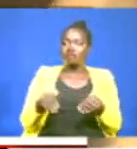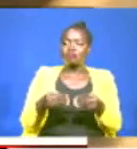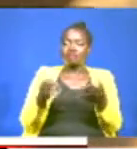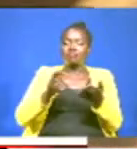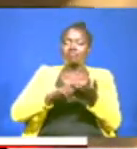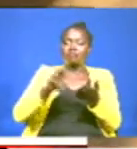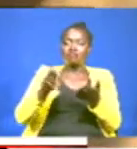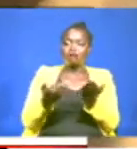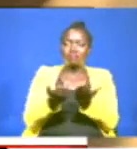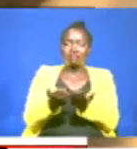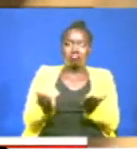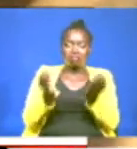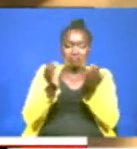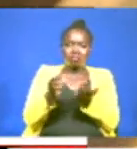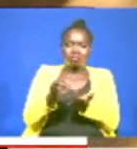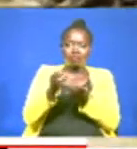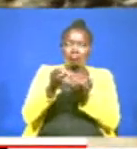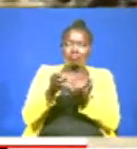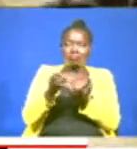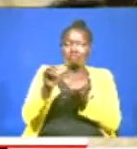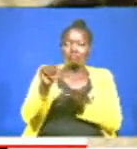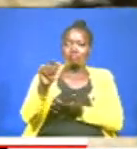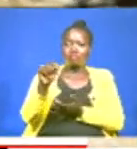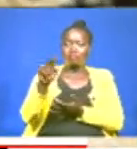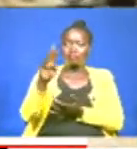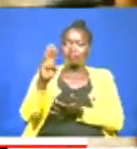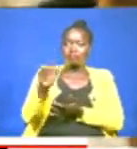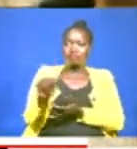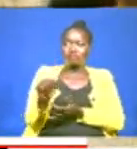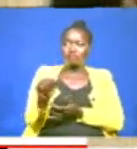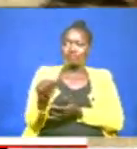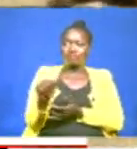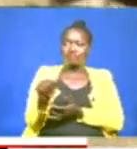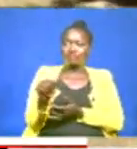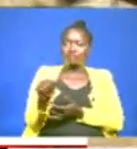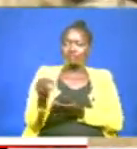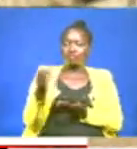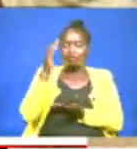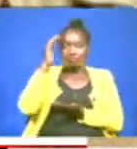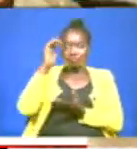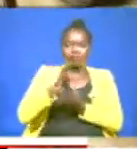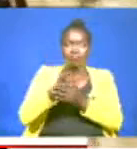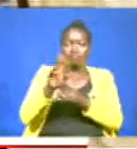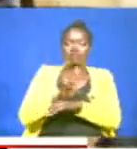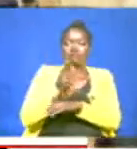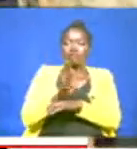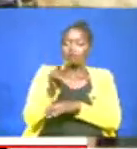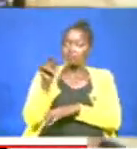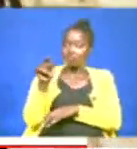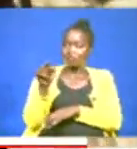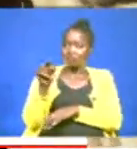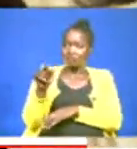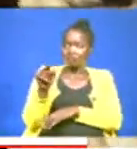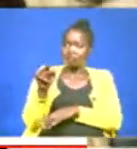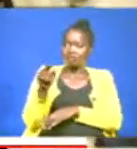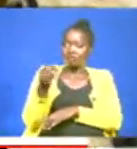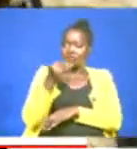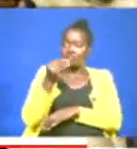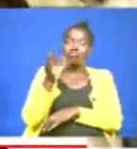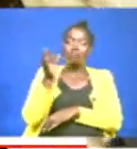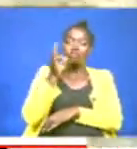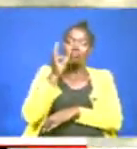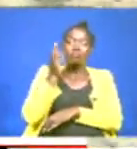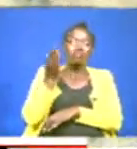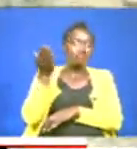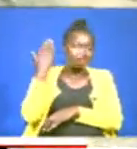this special ball known as atuba. Atana Yeche is believed to have used this atuba to eat her fruits back in the